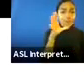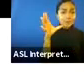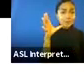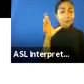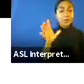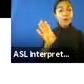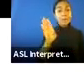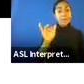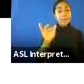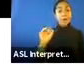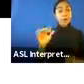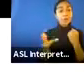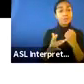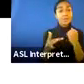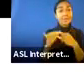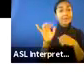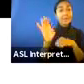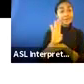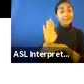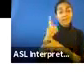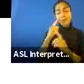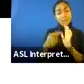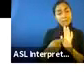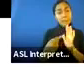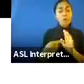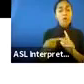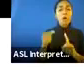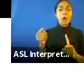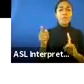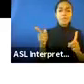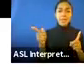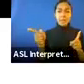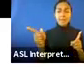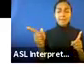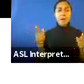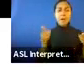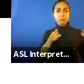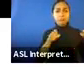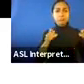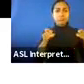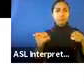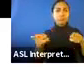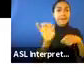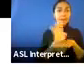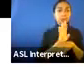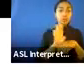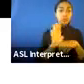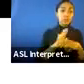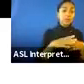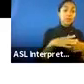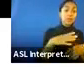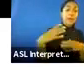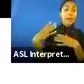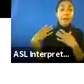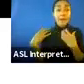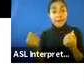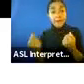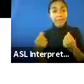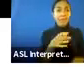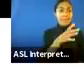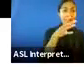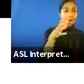has consolidated interests across health, as well as agriculture, as well